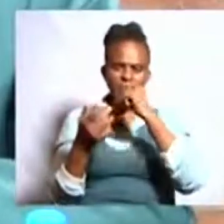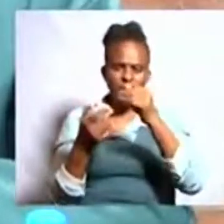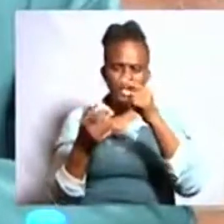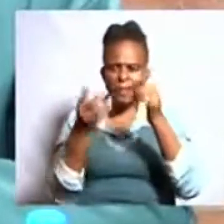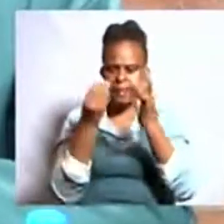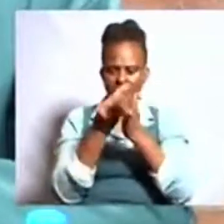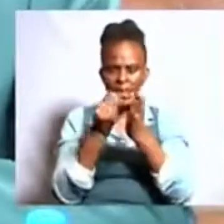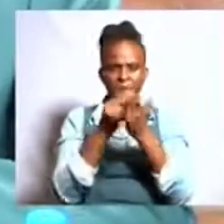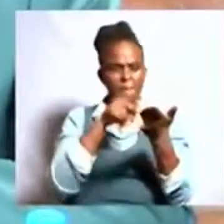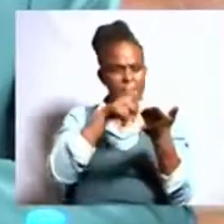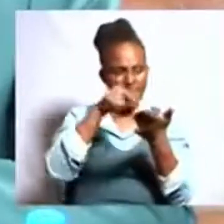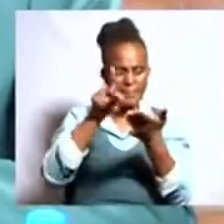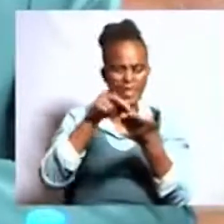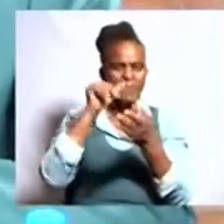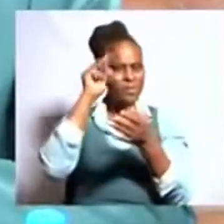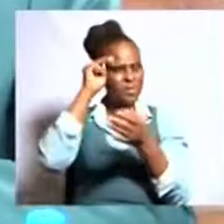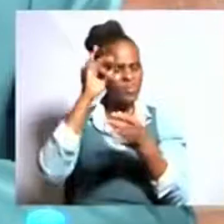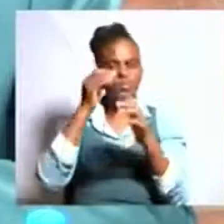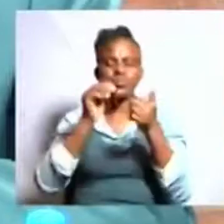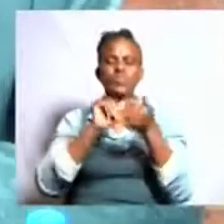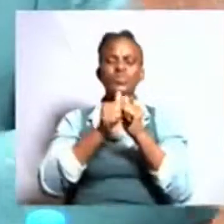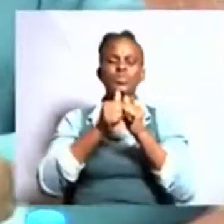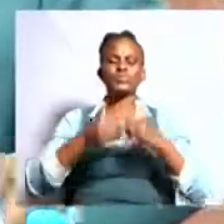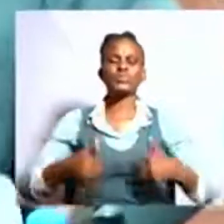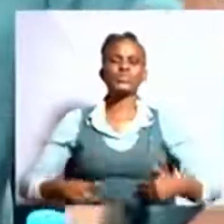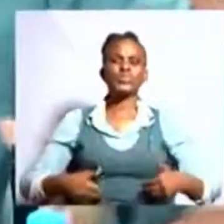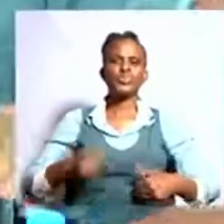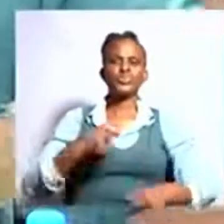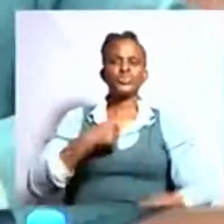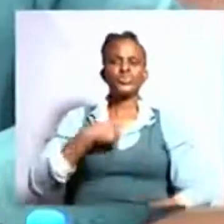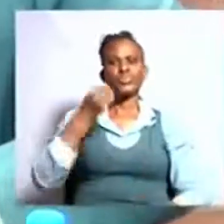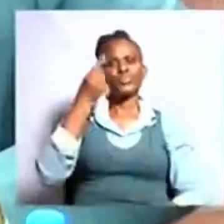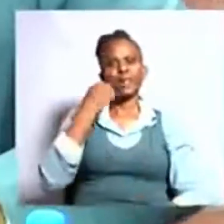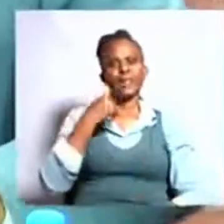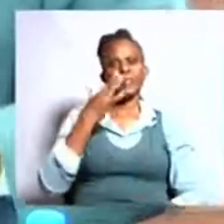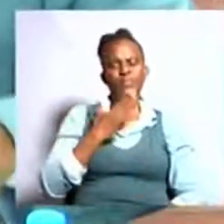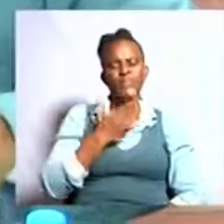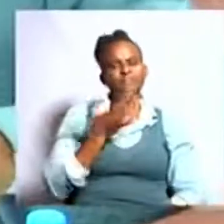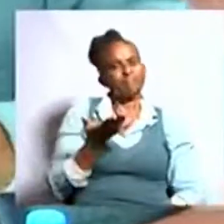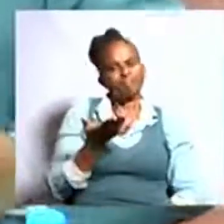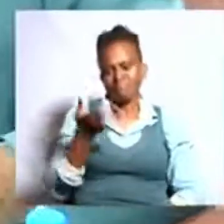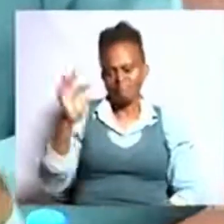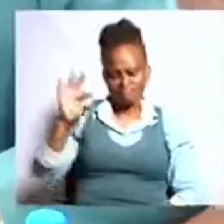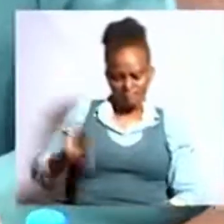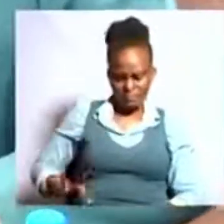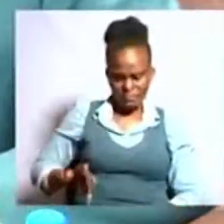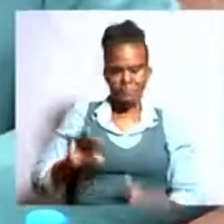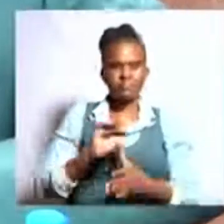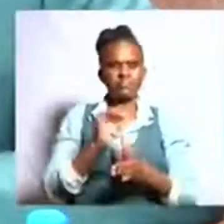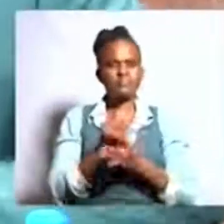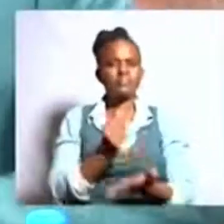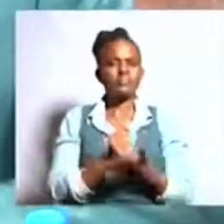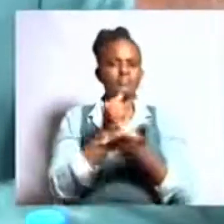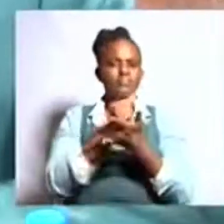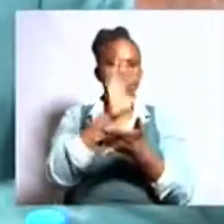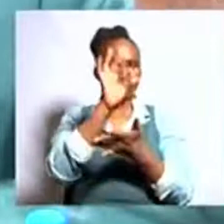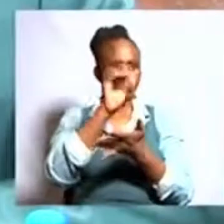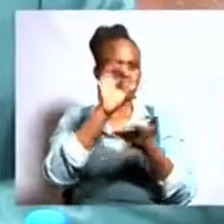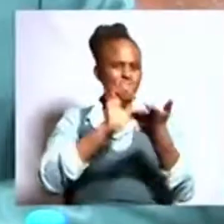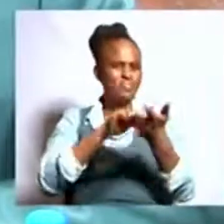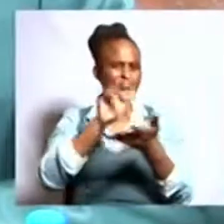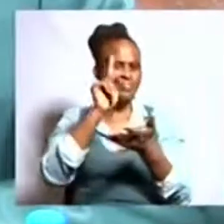paid to Ministry of Youth and Sport. So I just want to understand of what help will the 90,000 kwacha